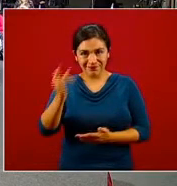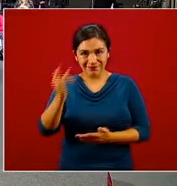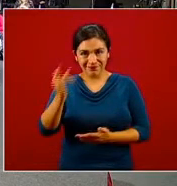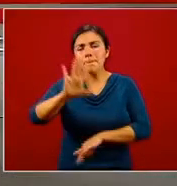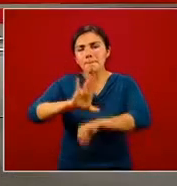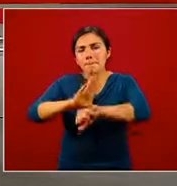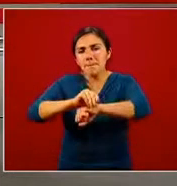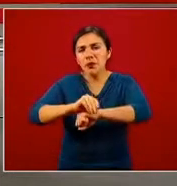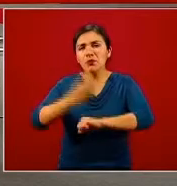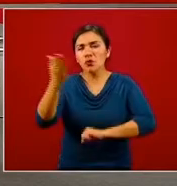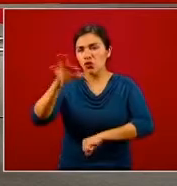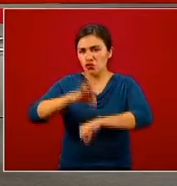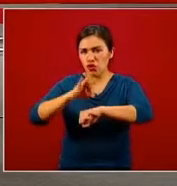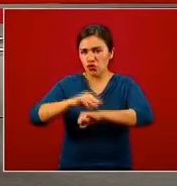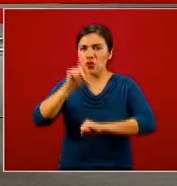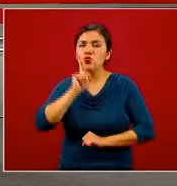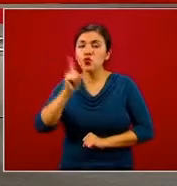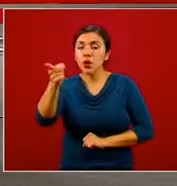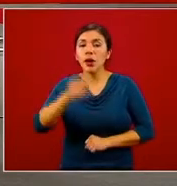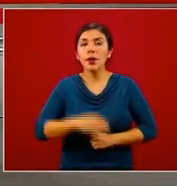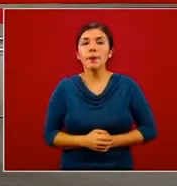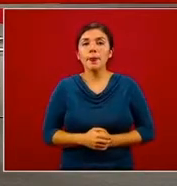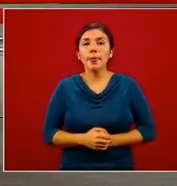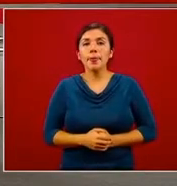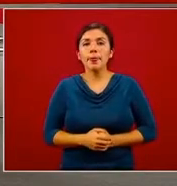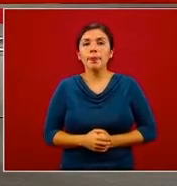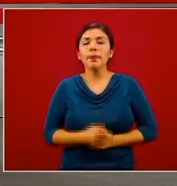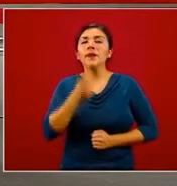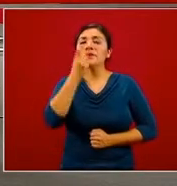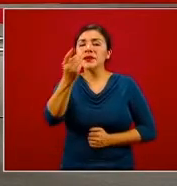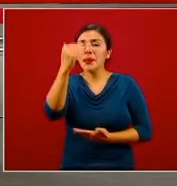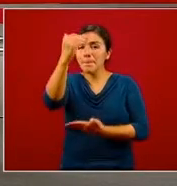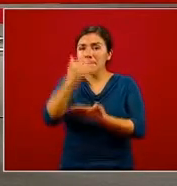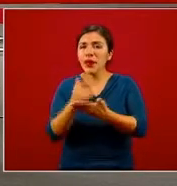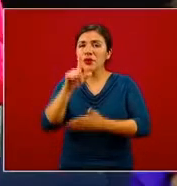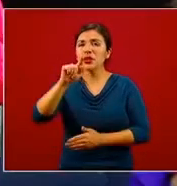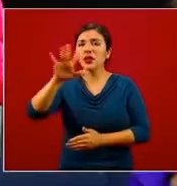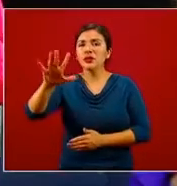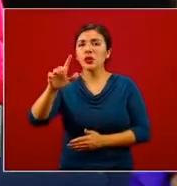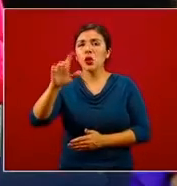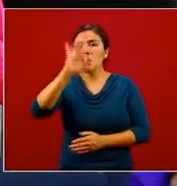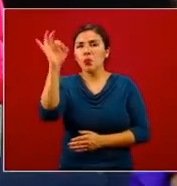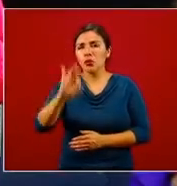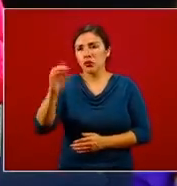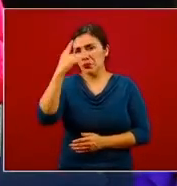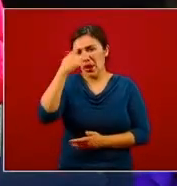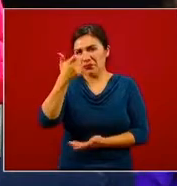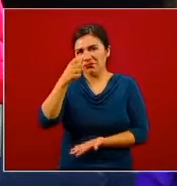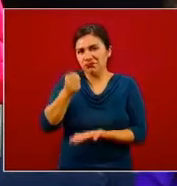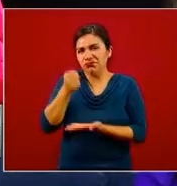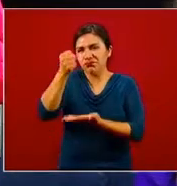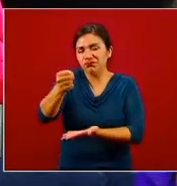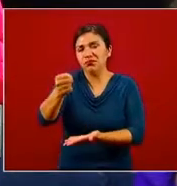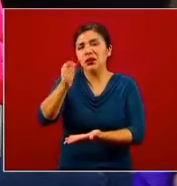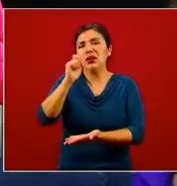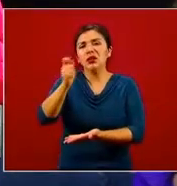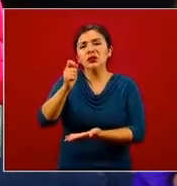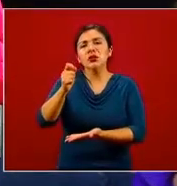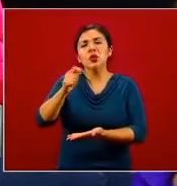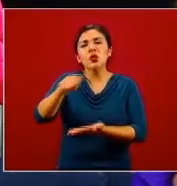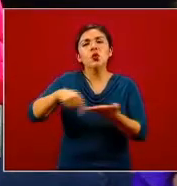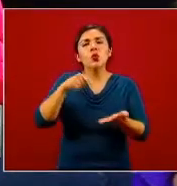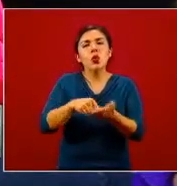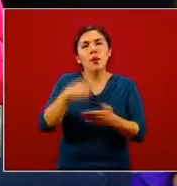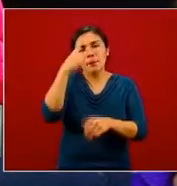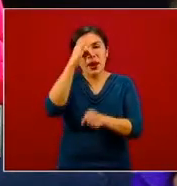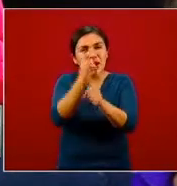Now, Salit, next. Es referente a la reducción del 75% del presupuesto operativo que impacta a centros públicos